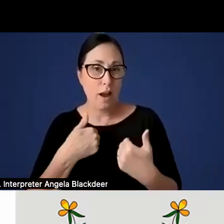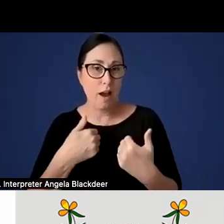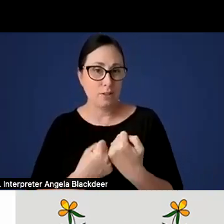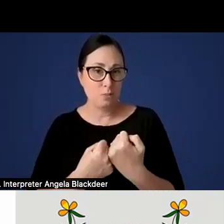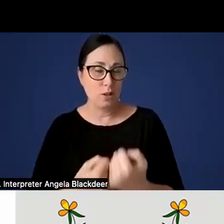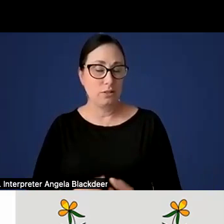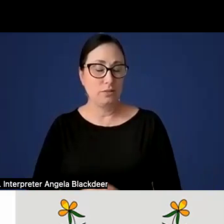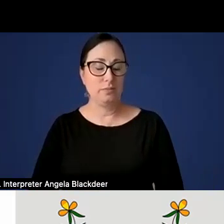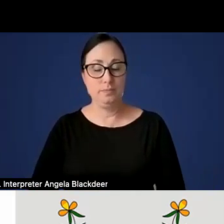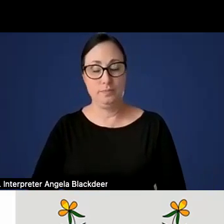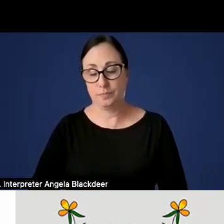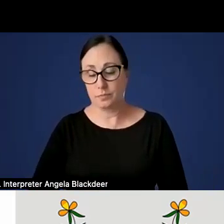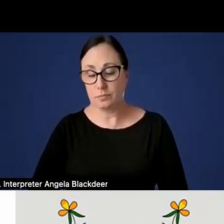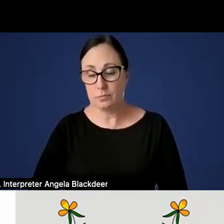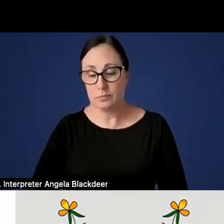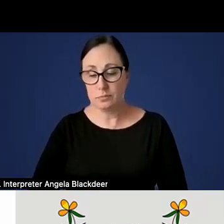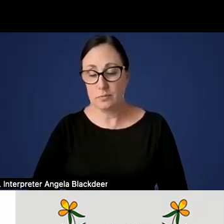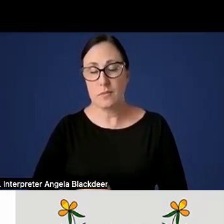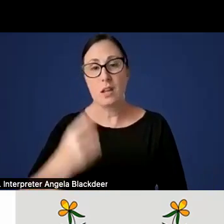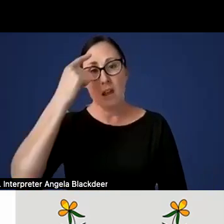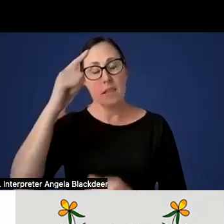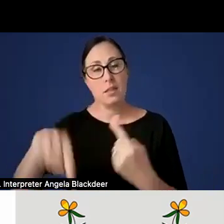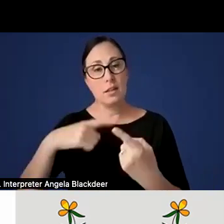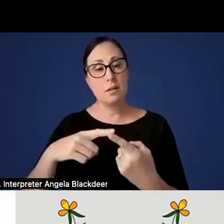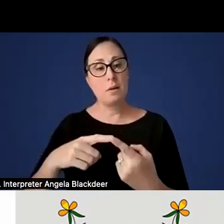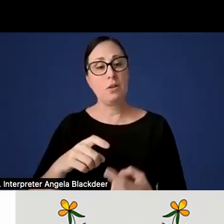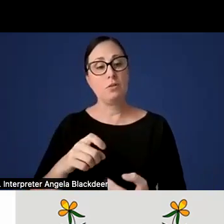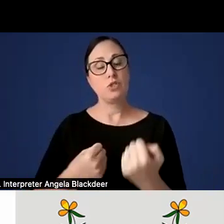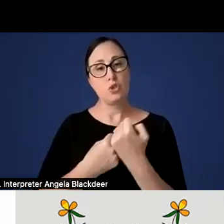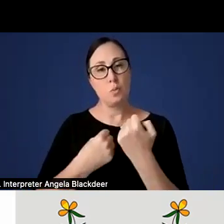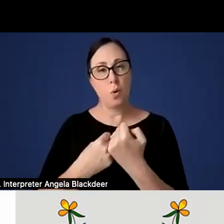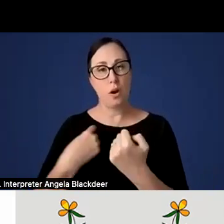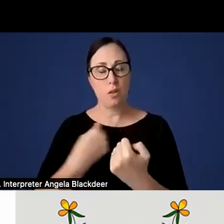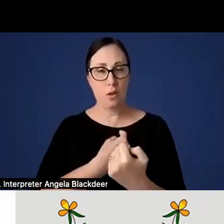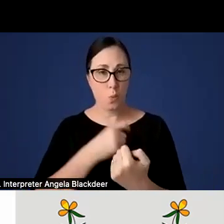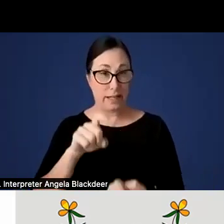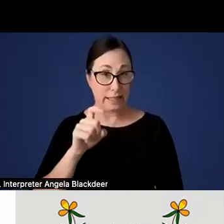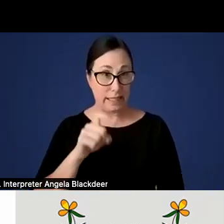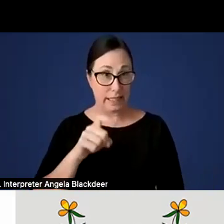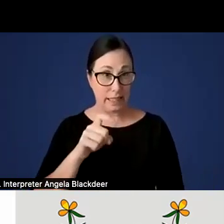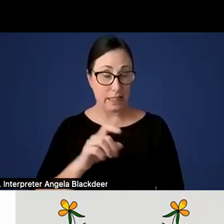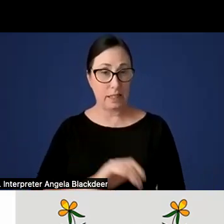need, to disrupt those patterns of isolation, those patterns that